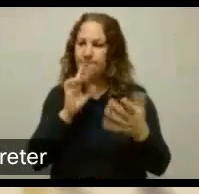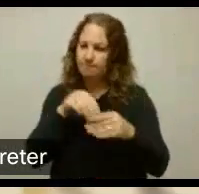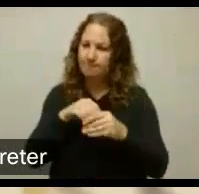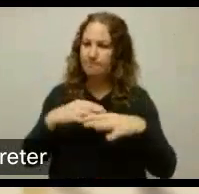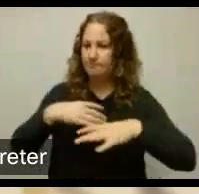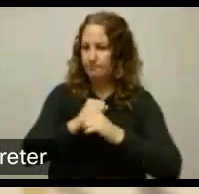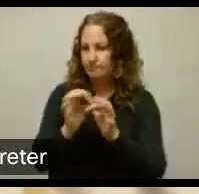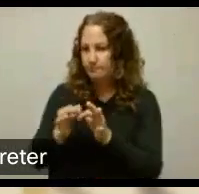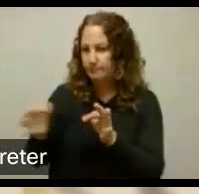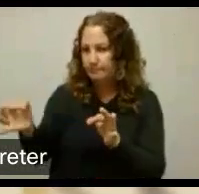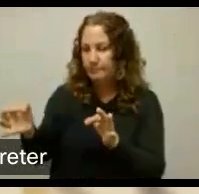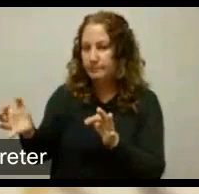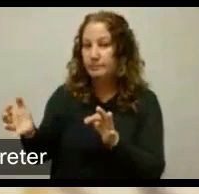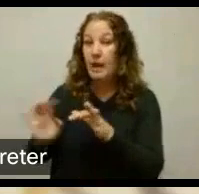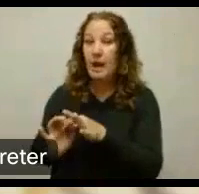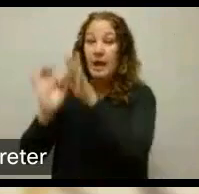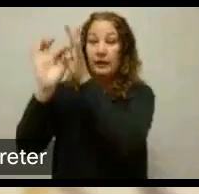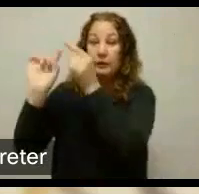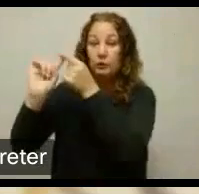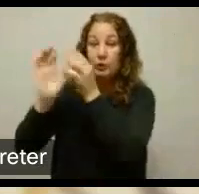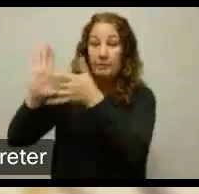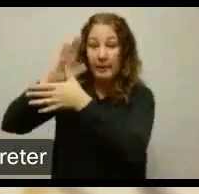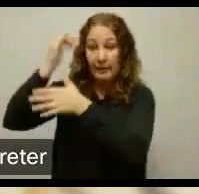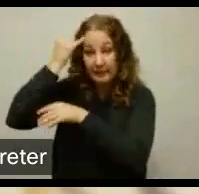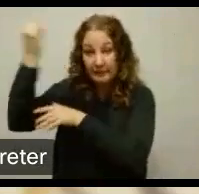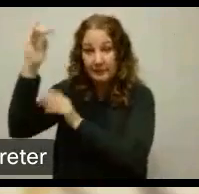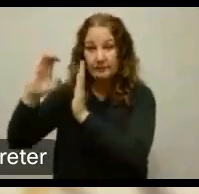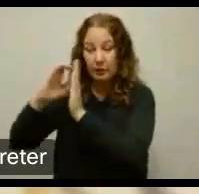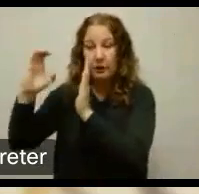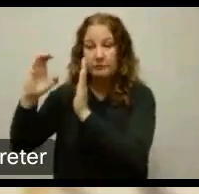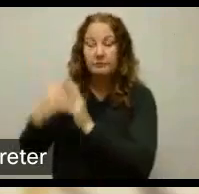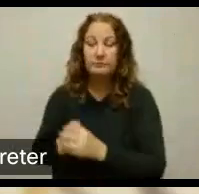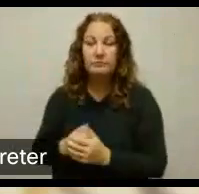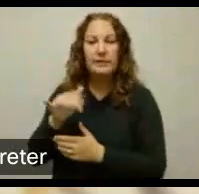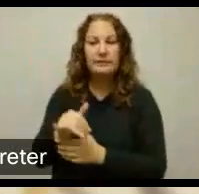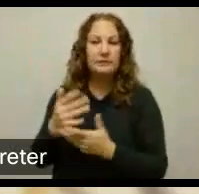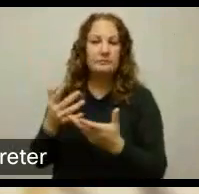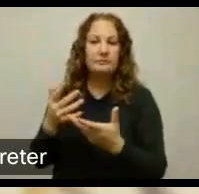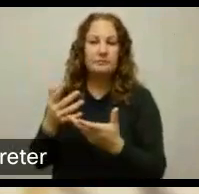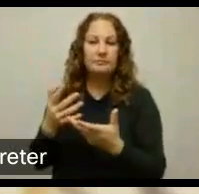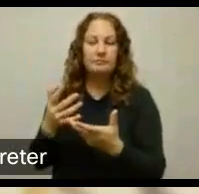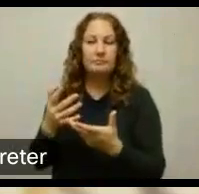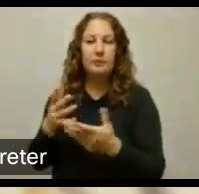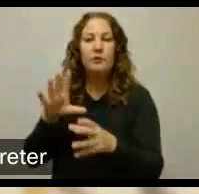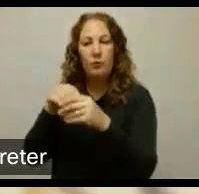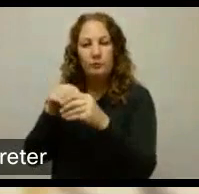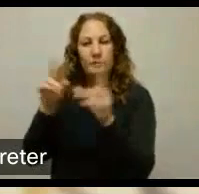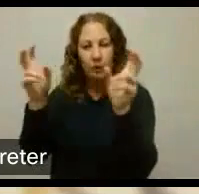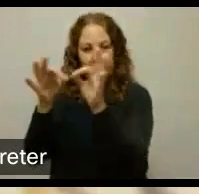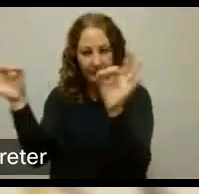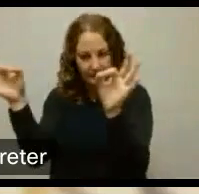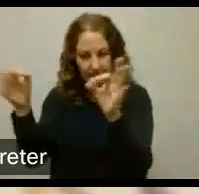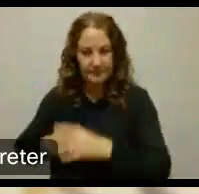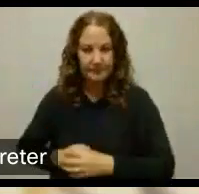sentence. You can link it back to the main idea of your paragraph, which is related in your, which is stated in your topic